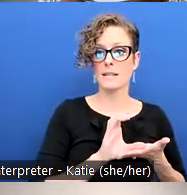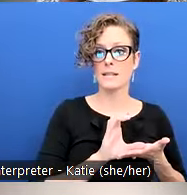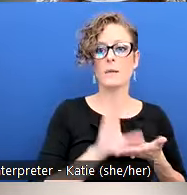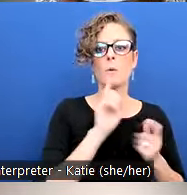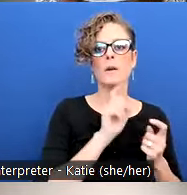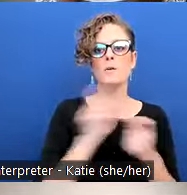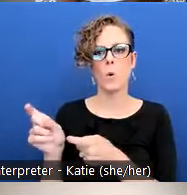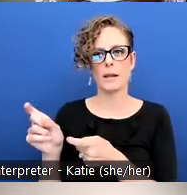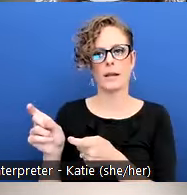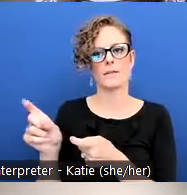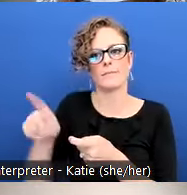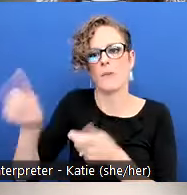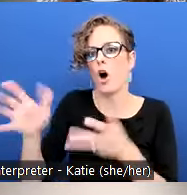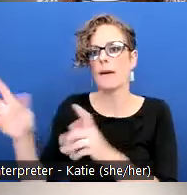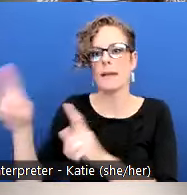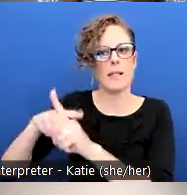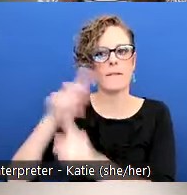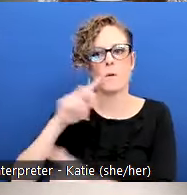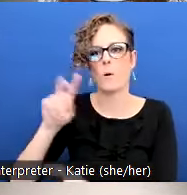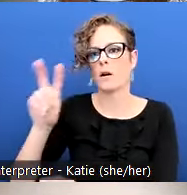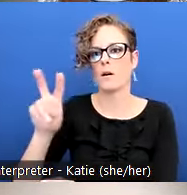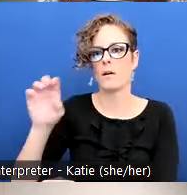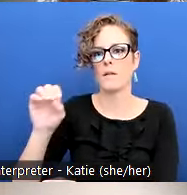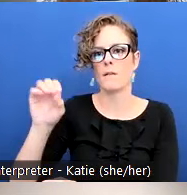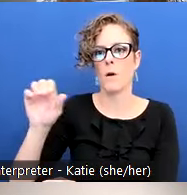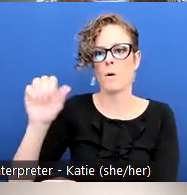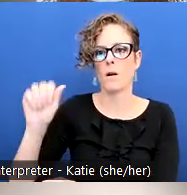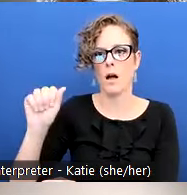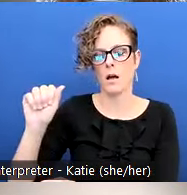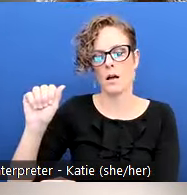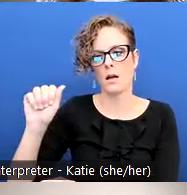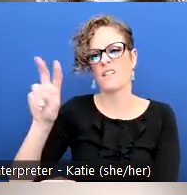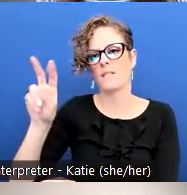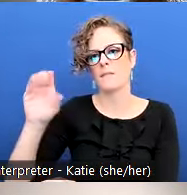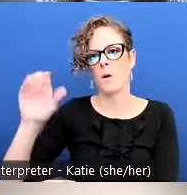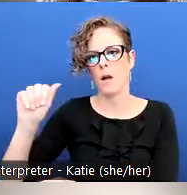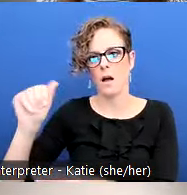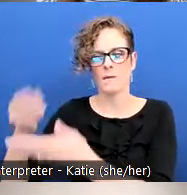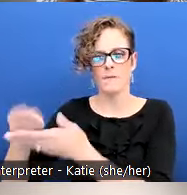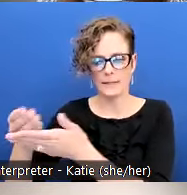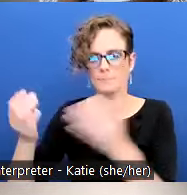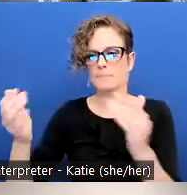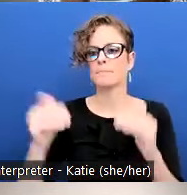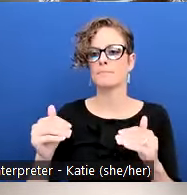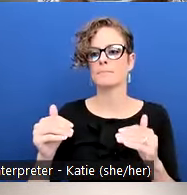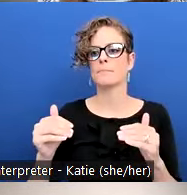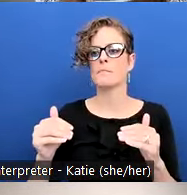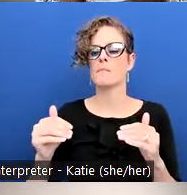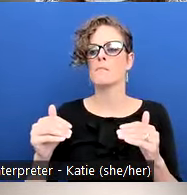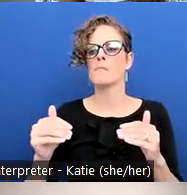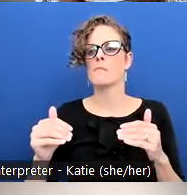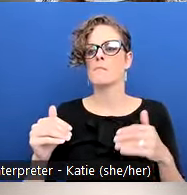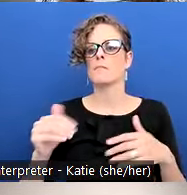funding, the current grant process. Beyond that, we also got $6 million that will be going